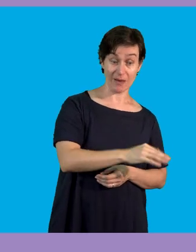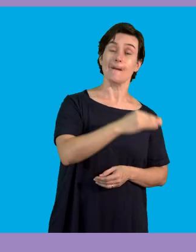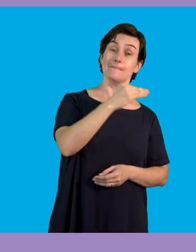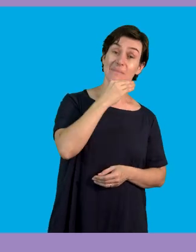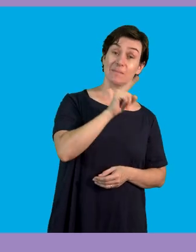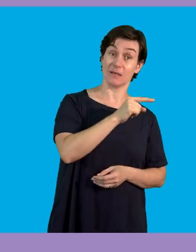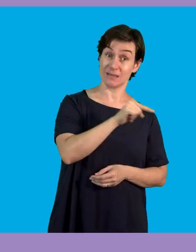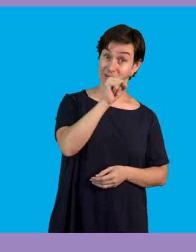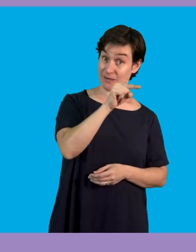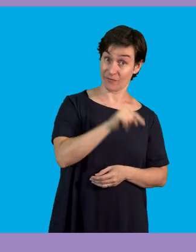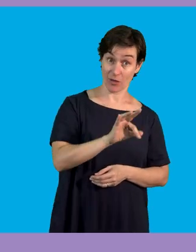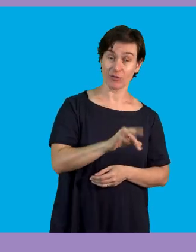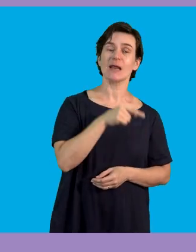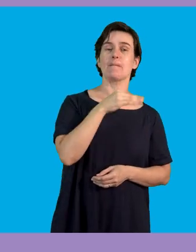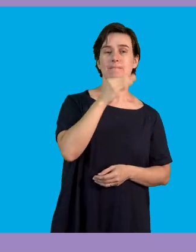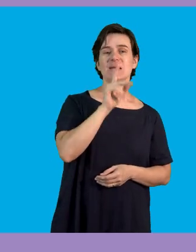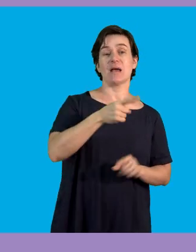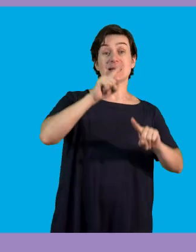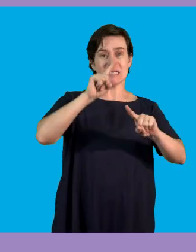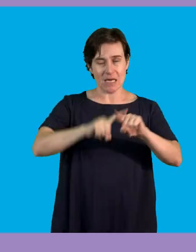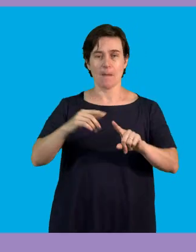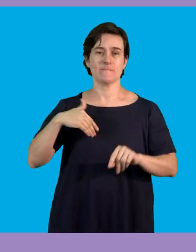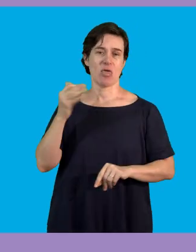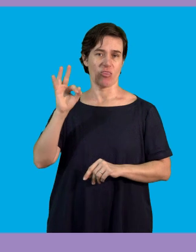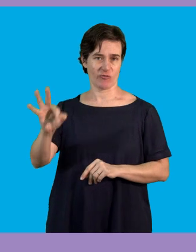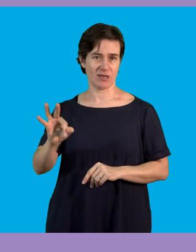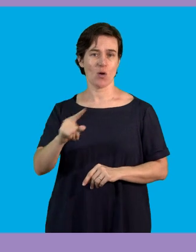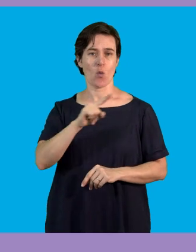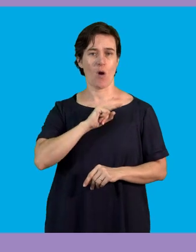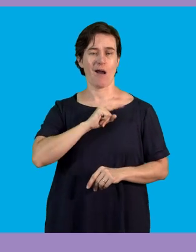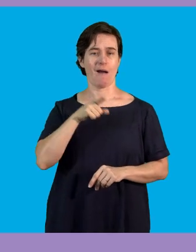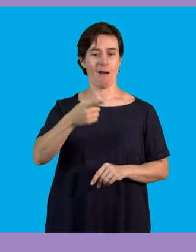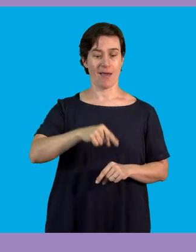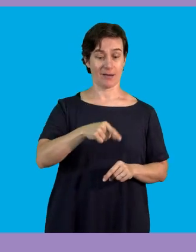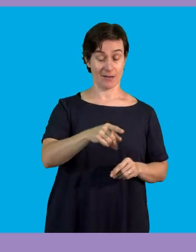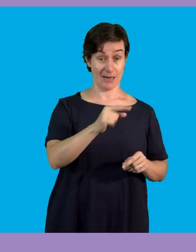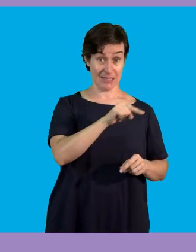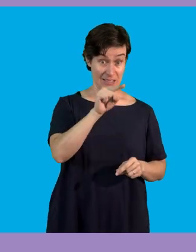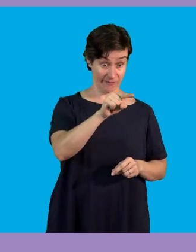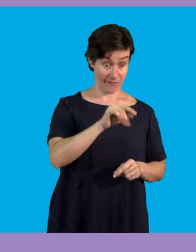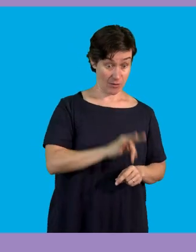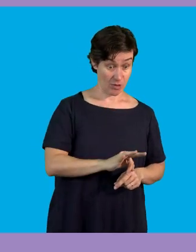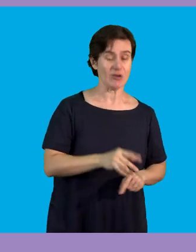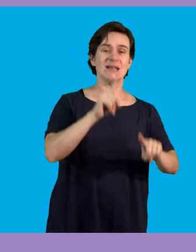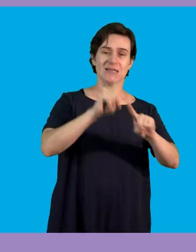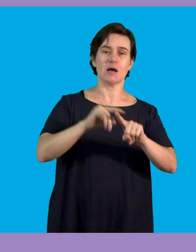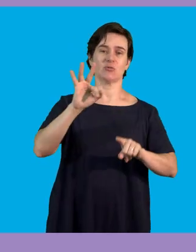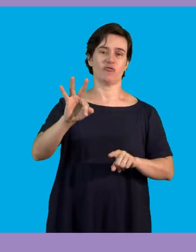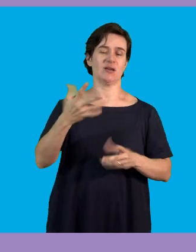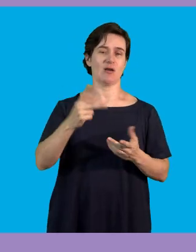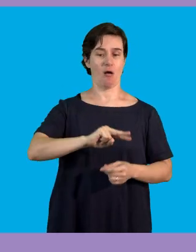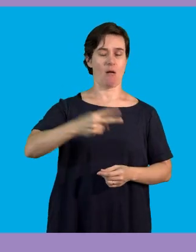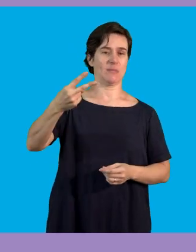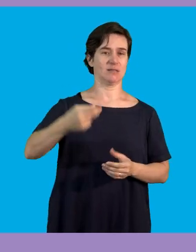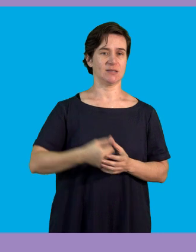what we are going to do is we are going to multiply that expression by 3. And what